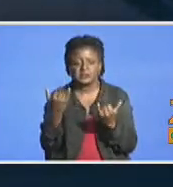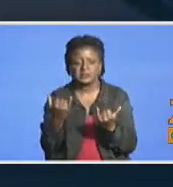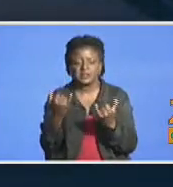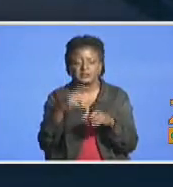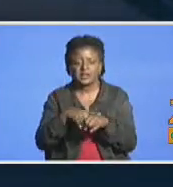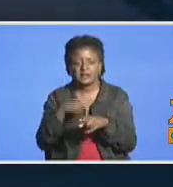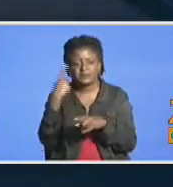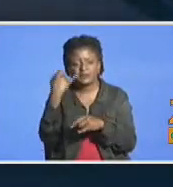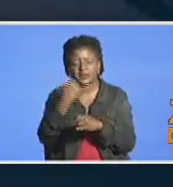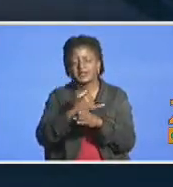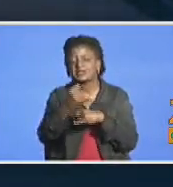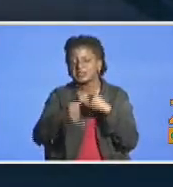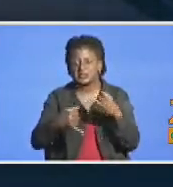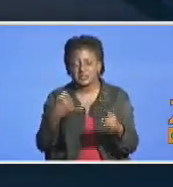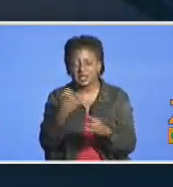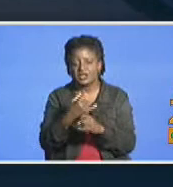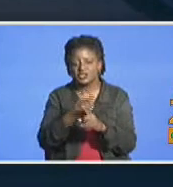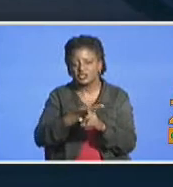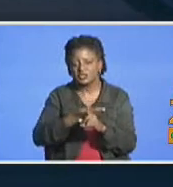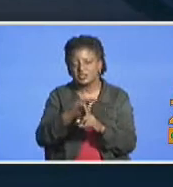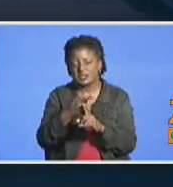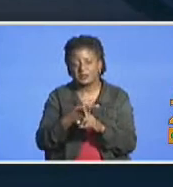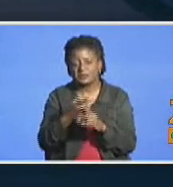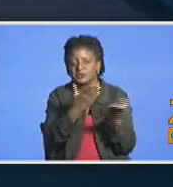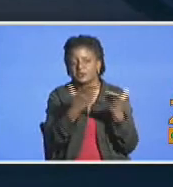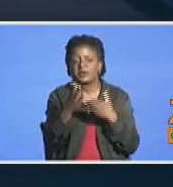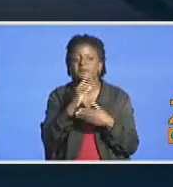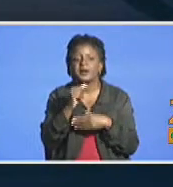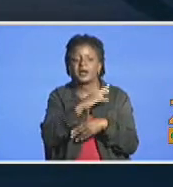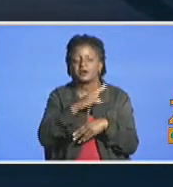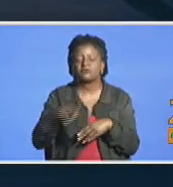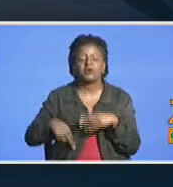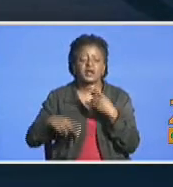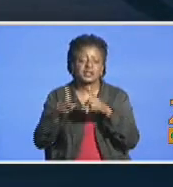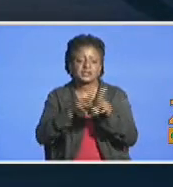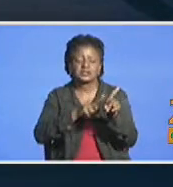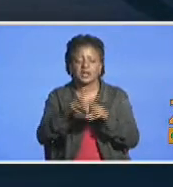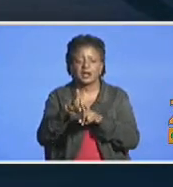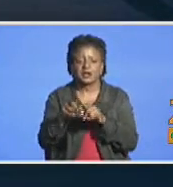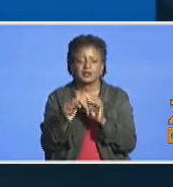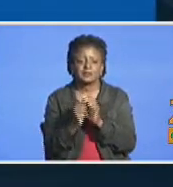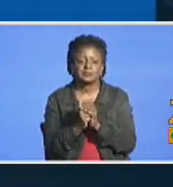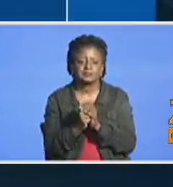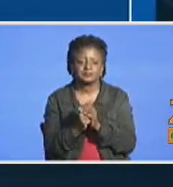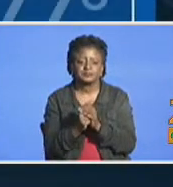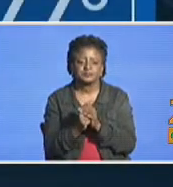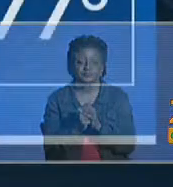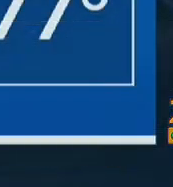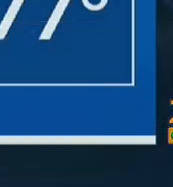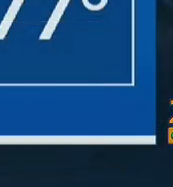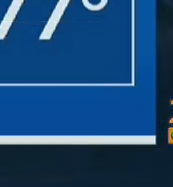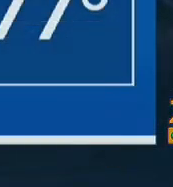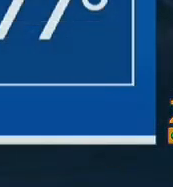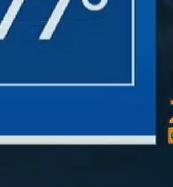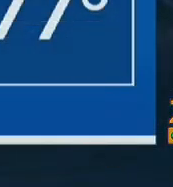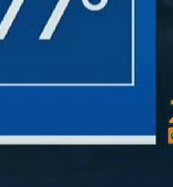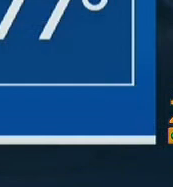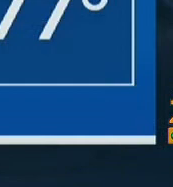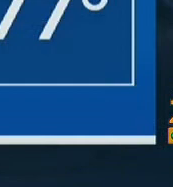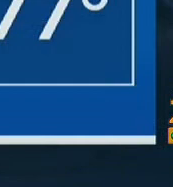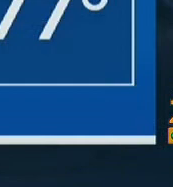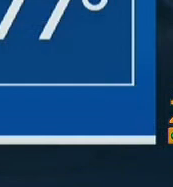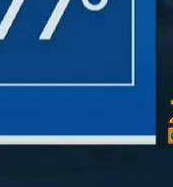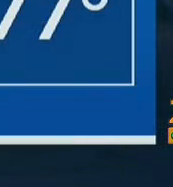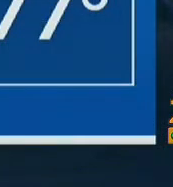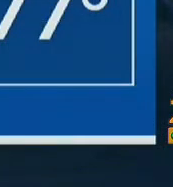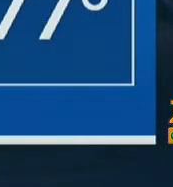your international temperatures, and they are brought to you by Royal Star Assurance. If you see me on the dance